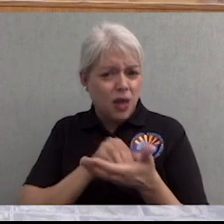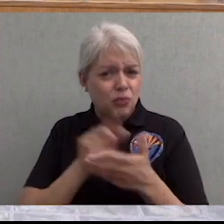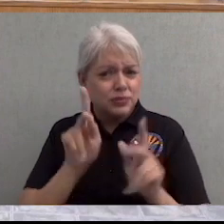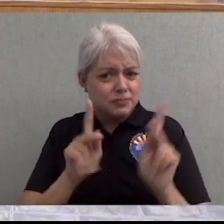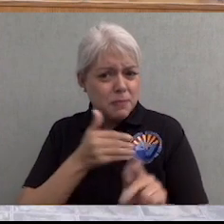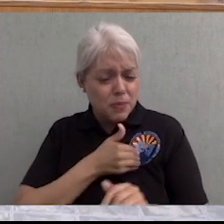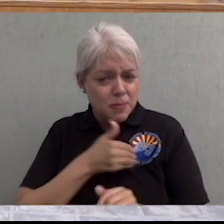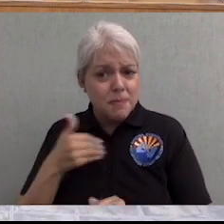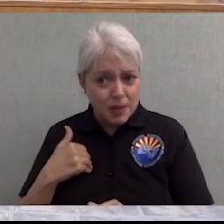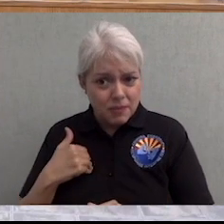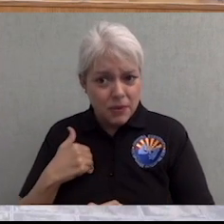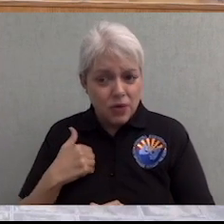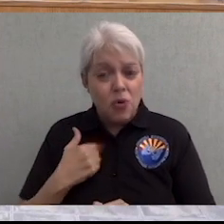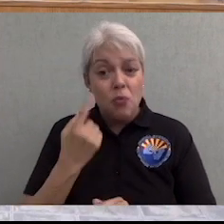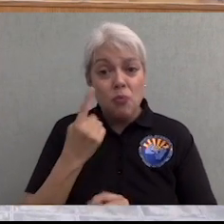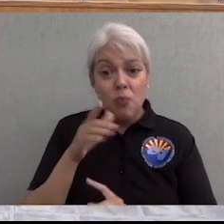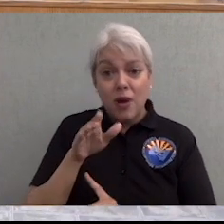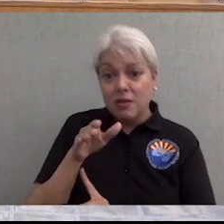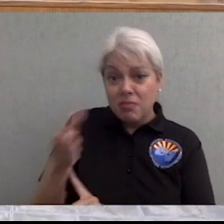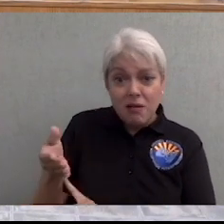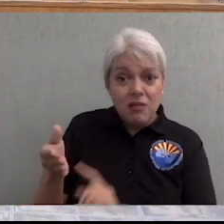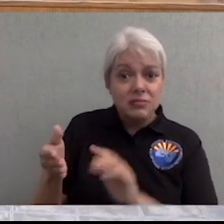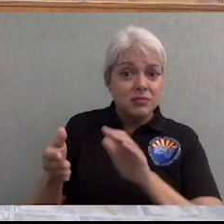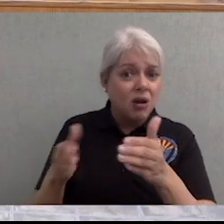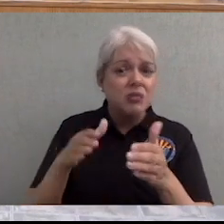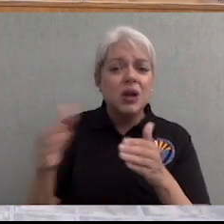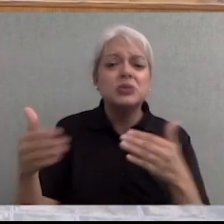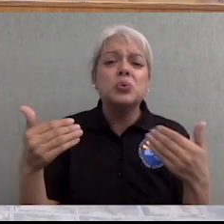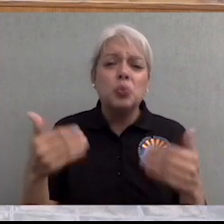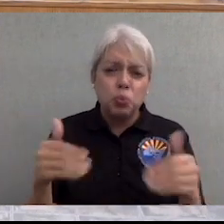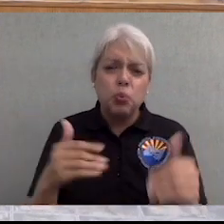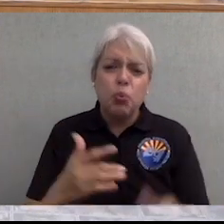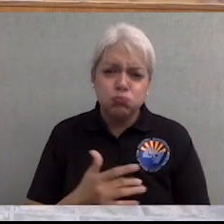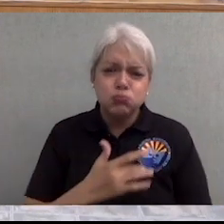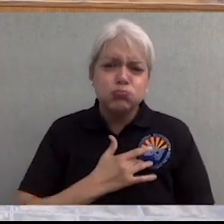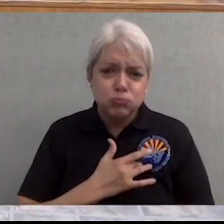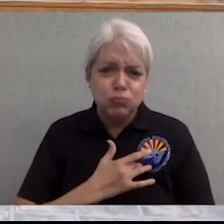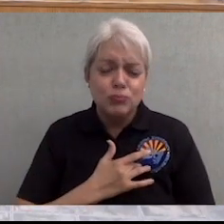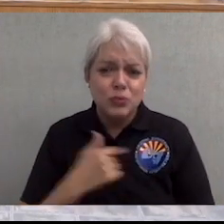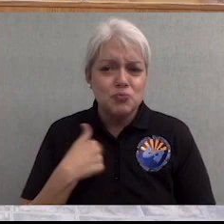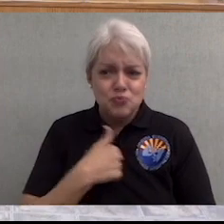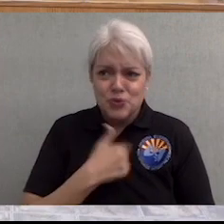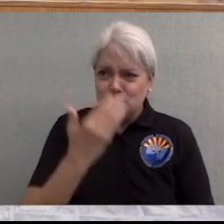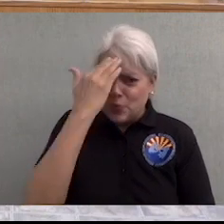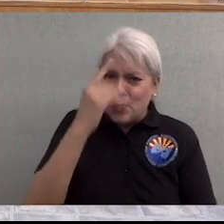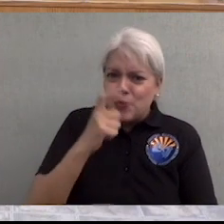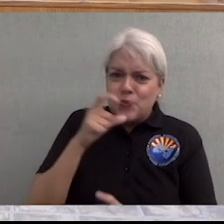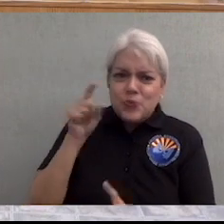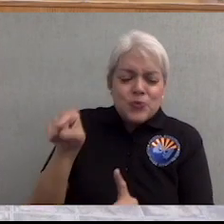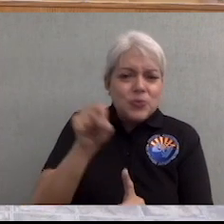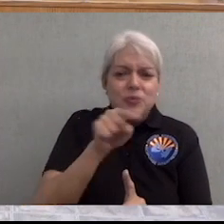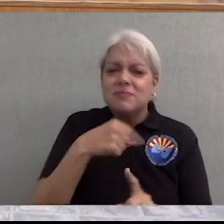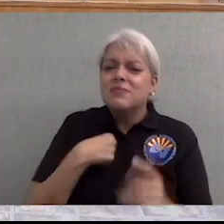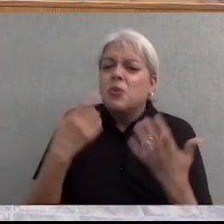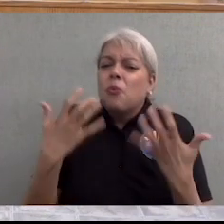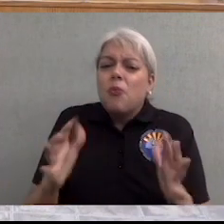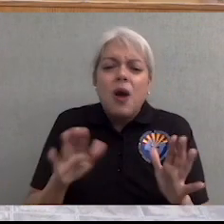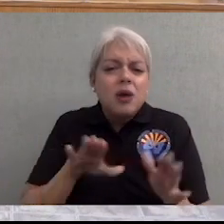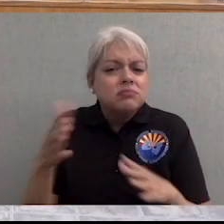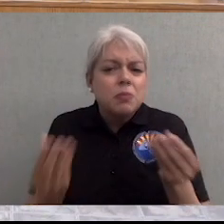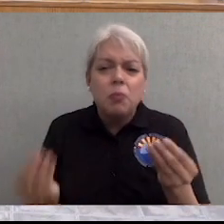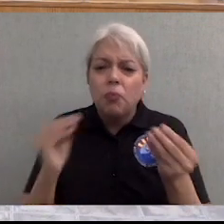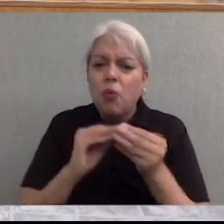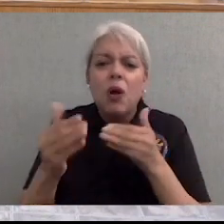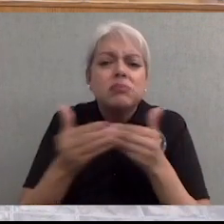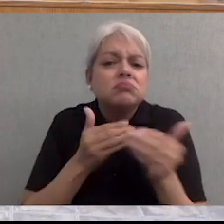lot of folks that, we all know, and we do not want to lose anyone else, regardless of age, and obviously